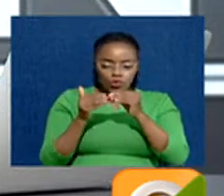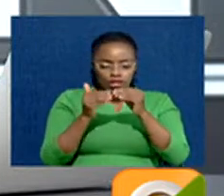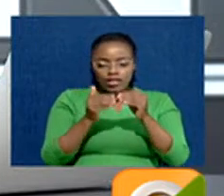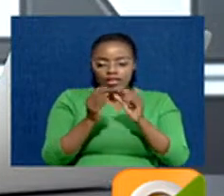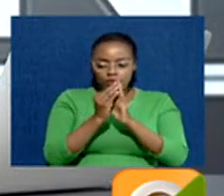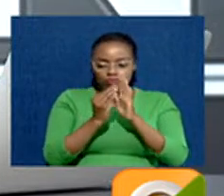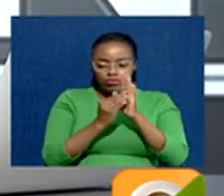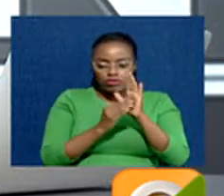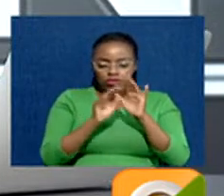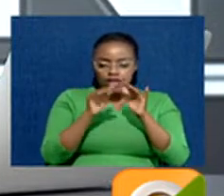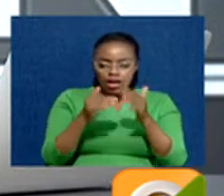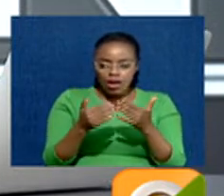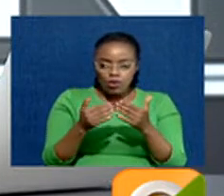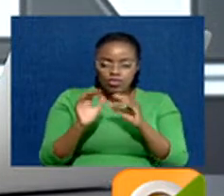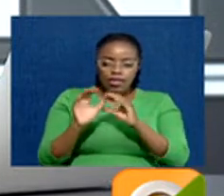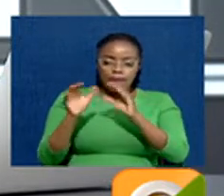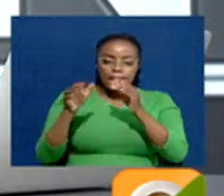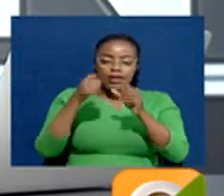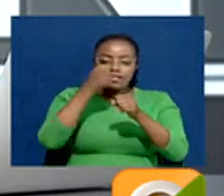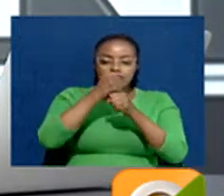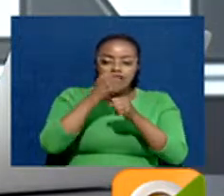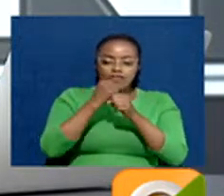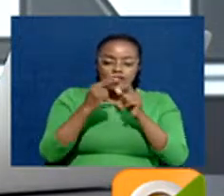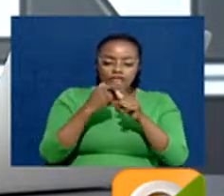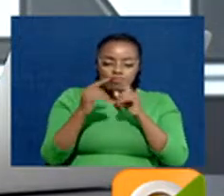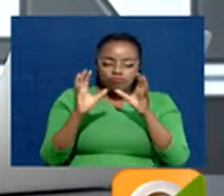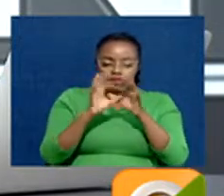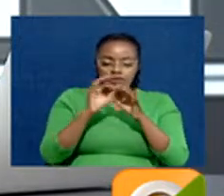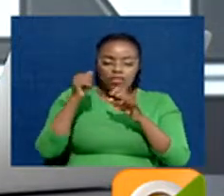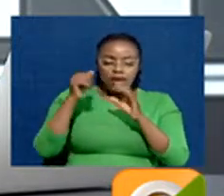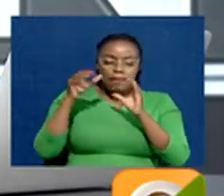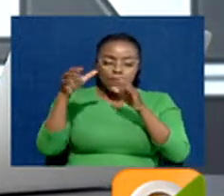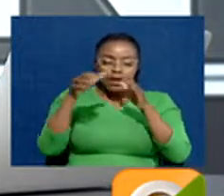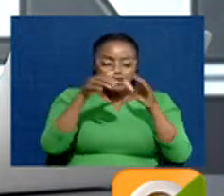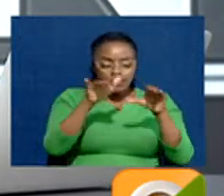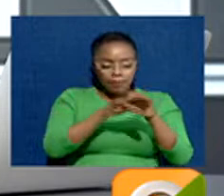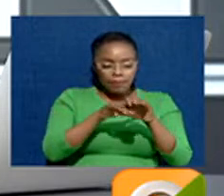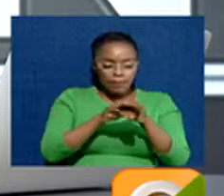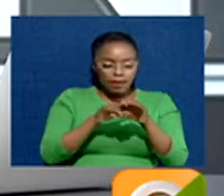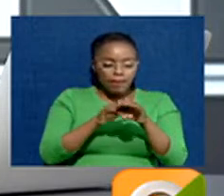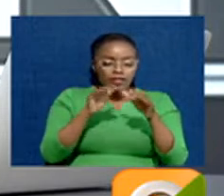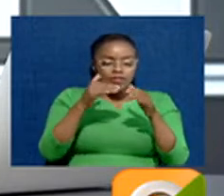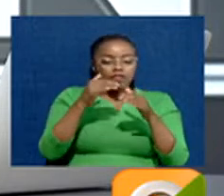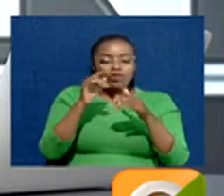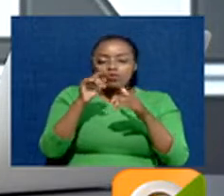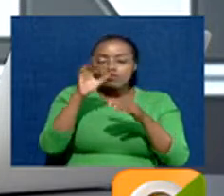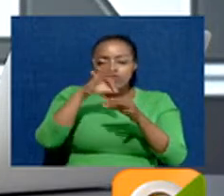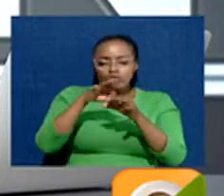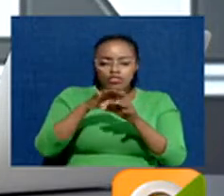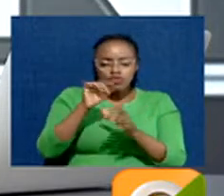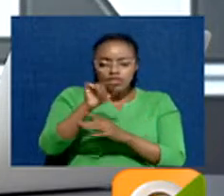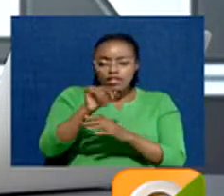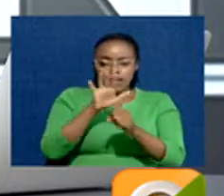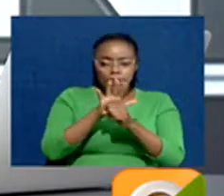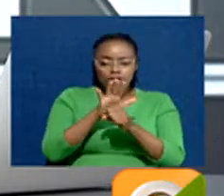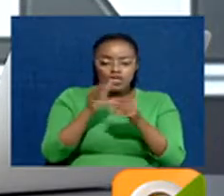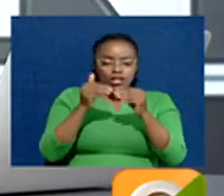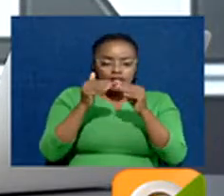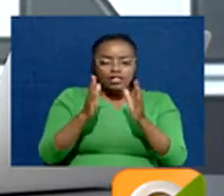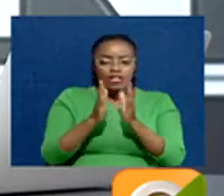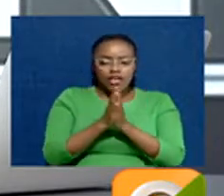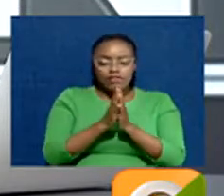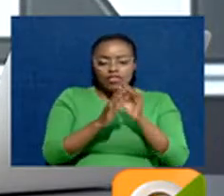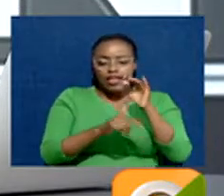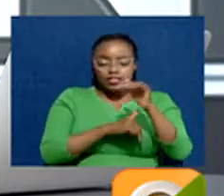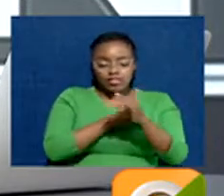you know, the whip of the party then aligns the party members in terms of, you know, voting for that. And by the way, the majority leader and the chief whip are